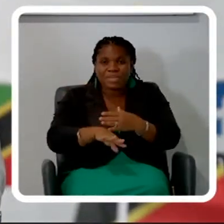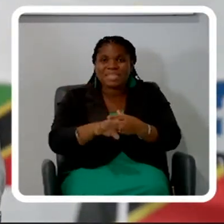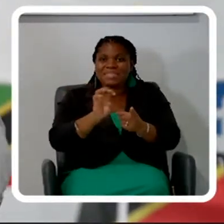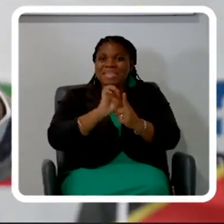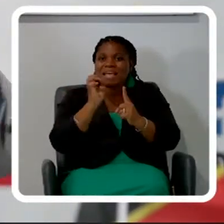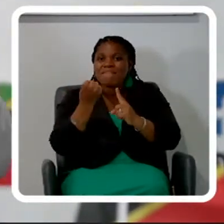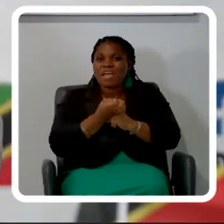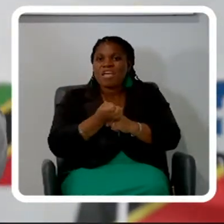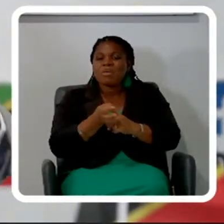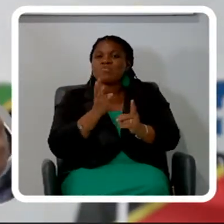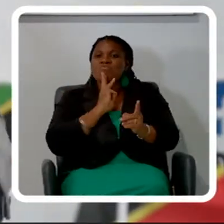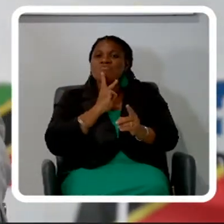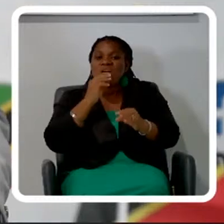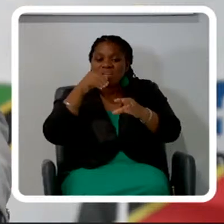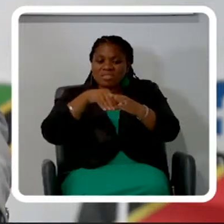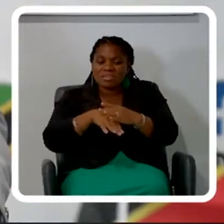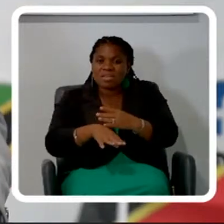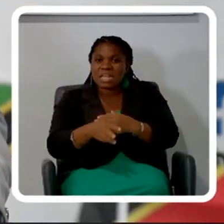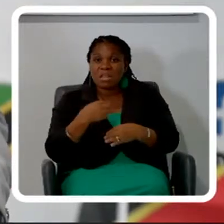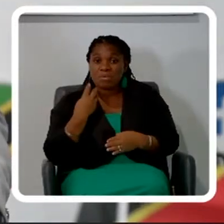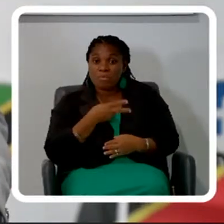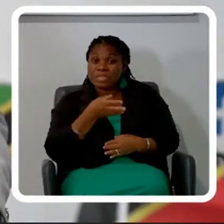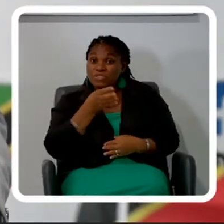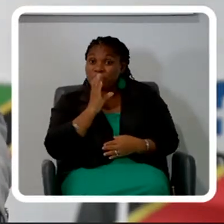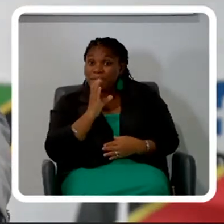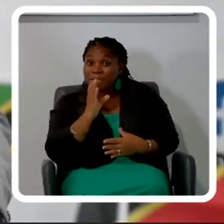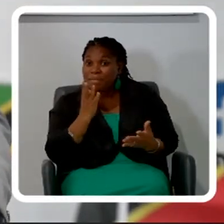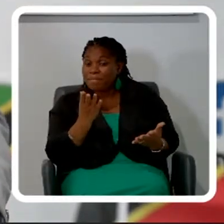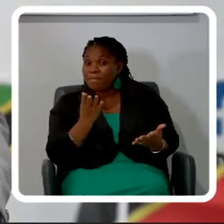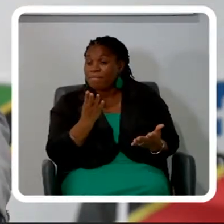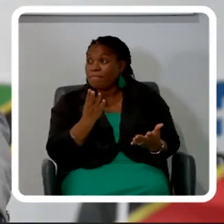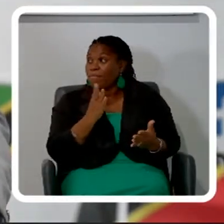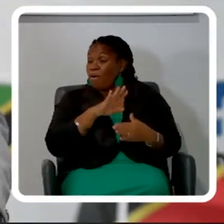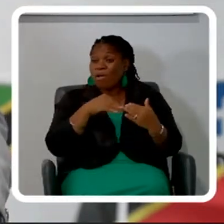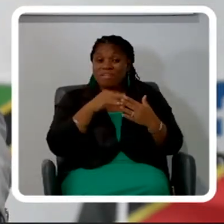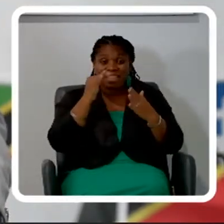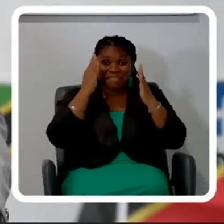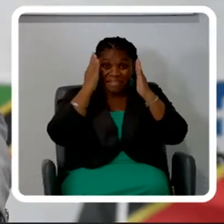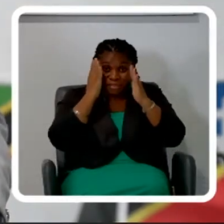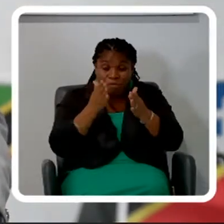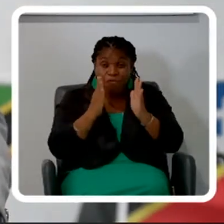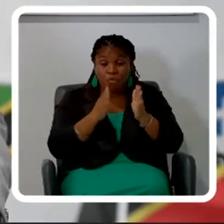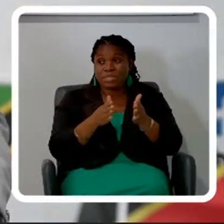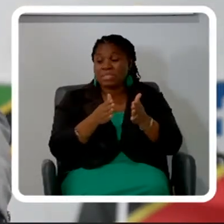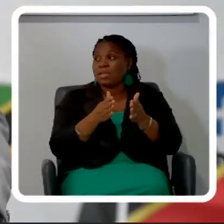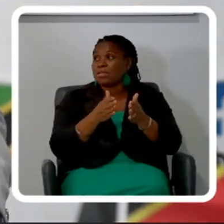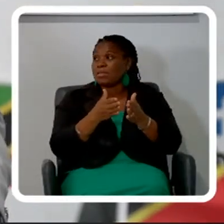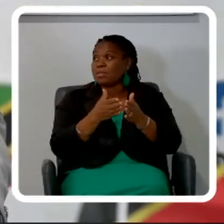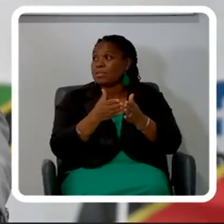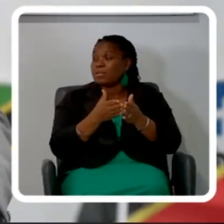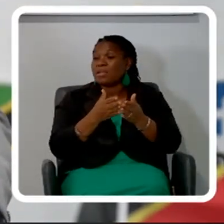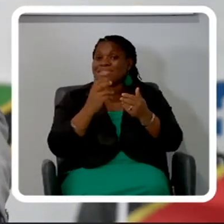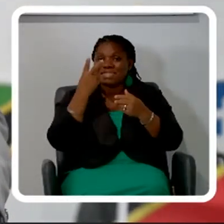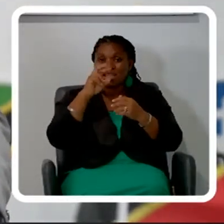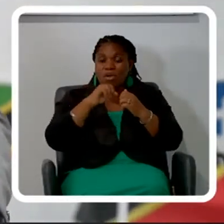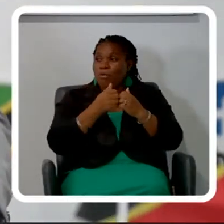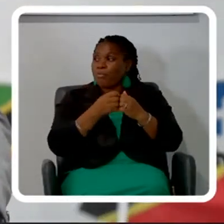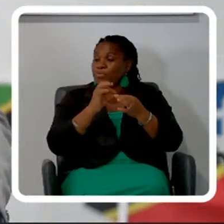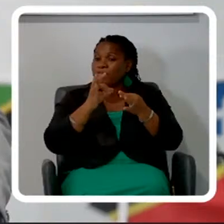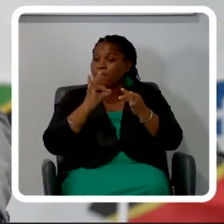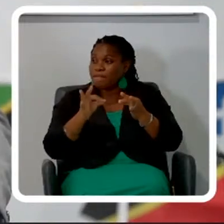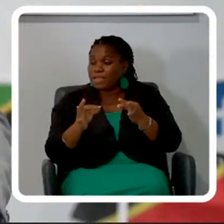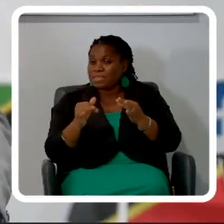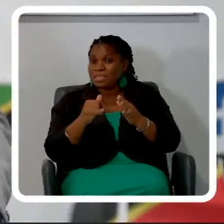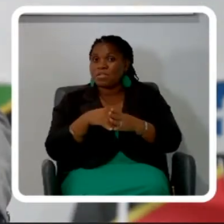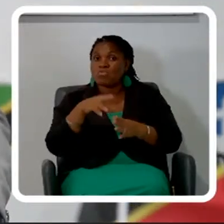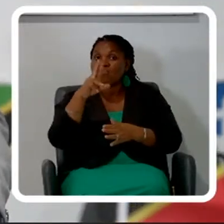standpoint? So all of us need to be at the table, and St. Kitts and Nevis will create this One Health concept, and we are building towards it. We have already signed an MOU with